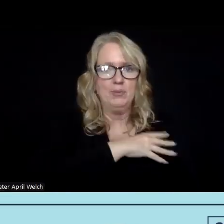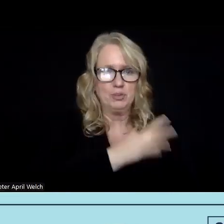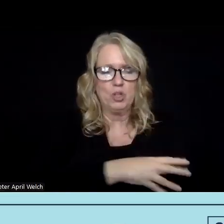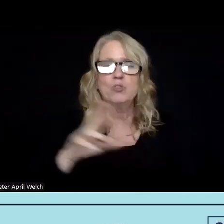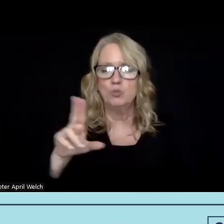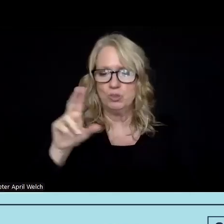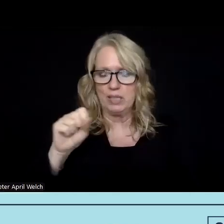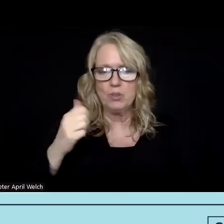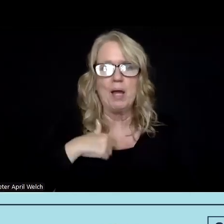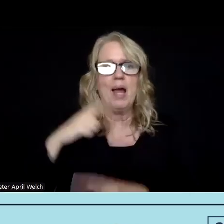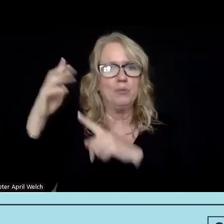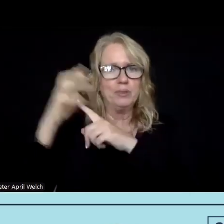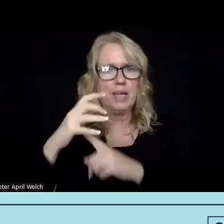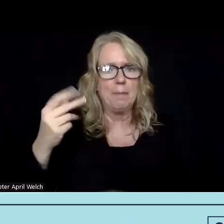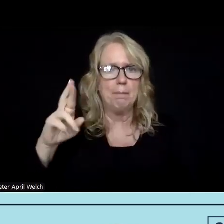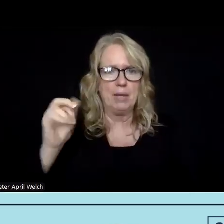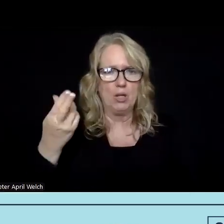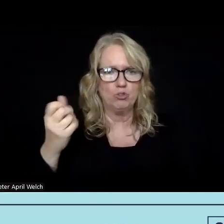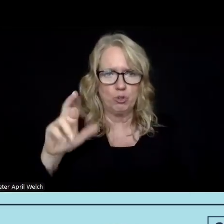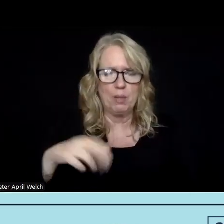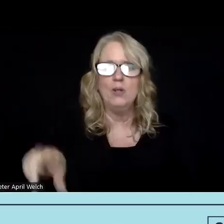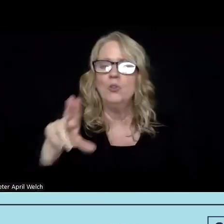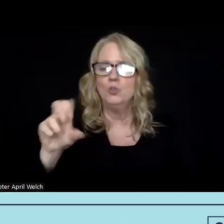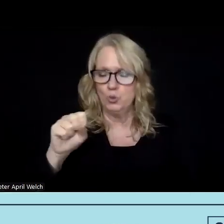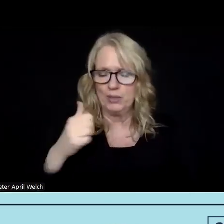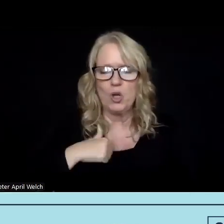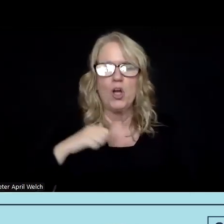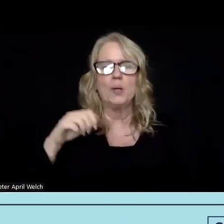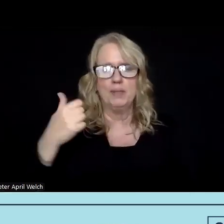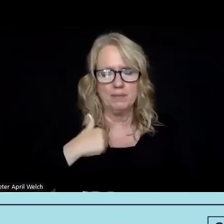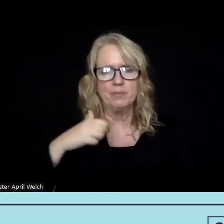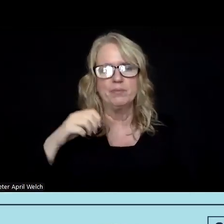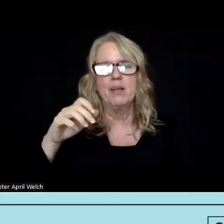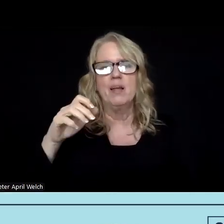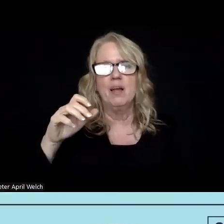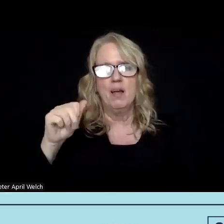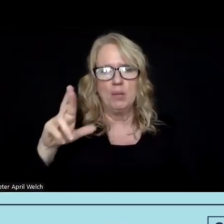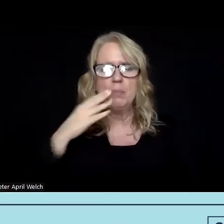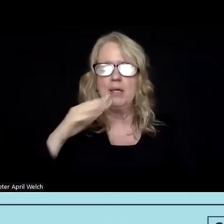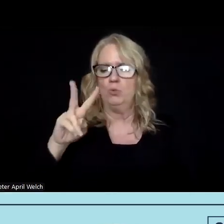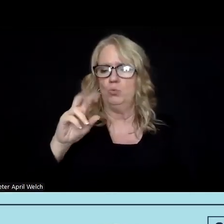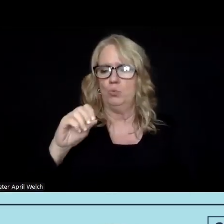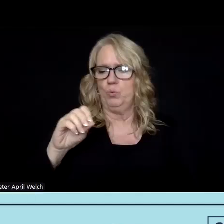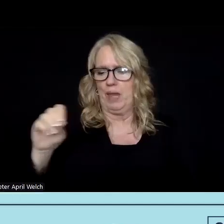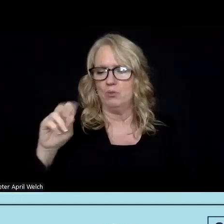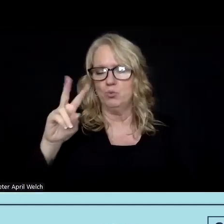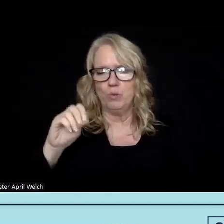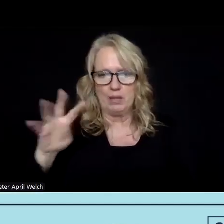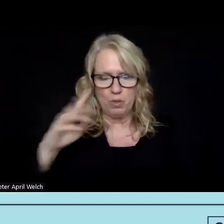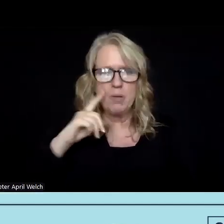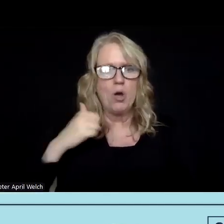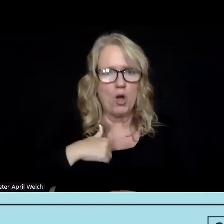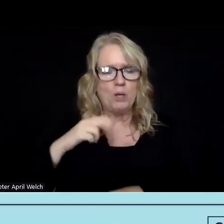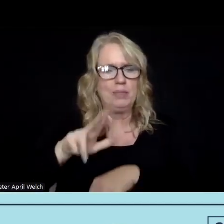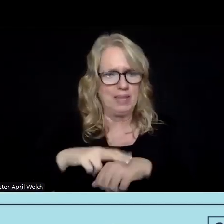Army, paratrooper. I am a U.S. Army veteran. I was in the Marine Corps 2000, 2004. I served in the Army